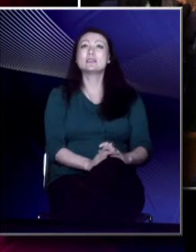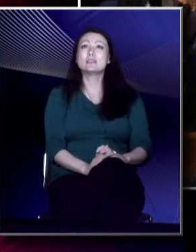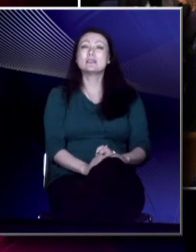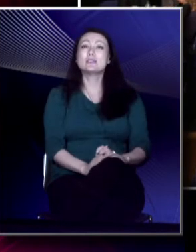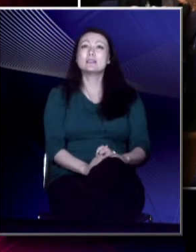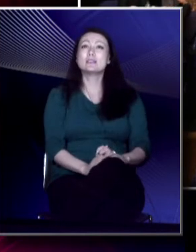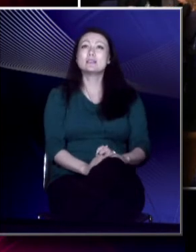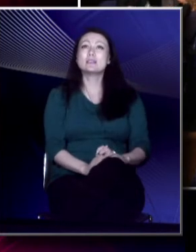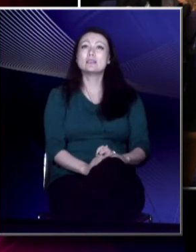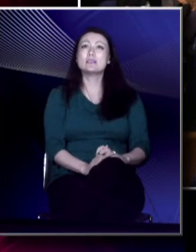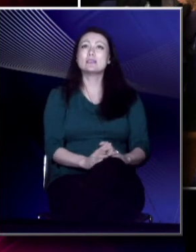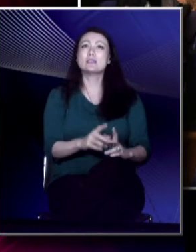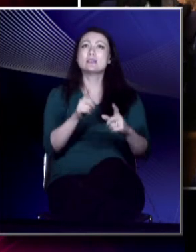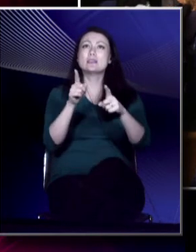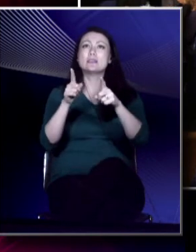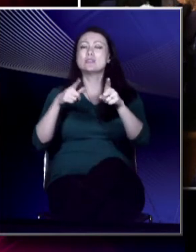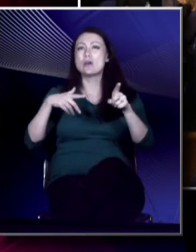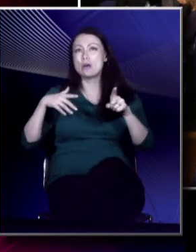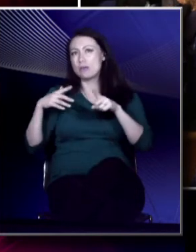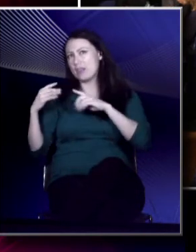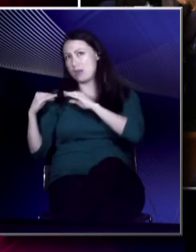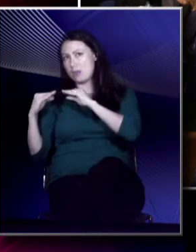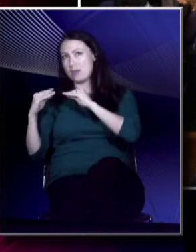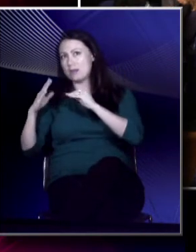Not yet. I moved these up. I moved this one up.